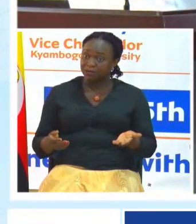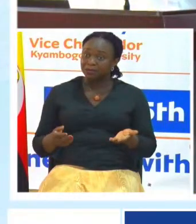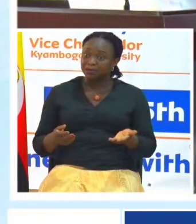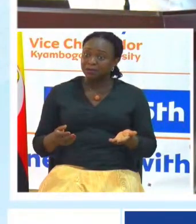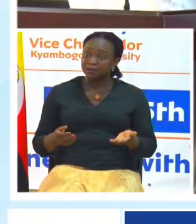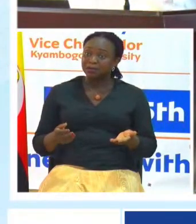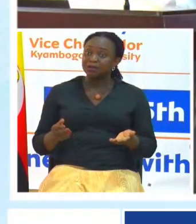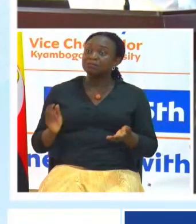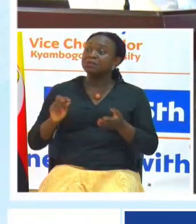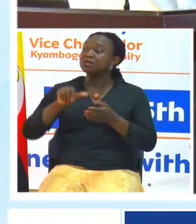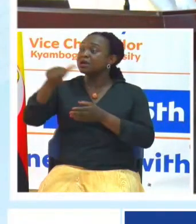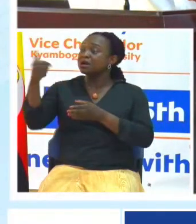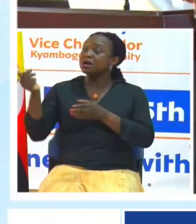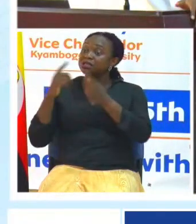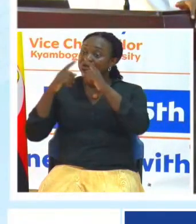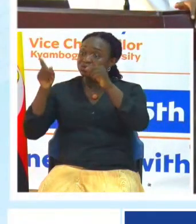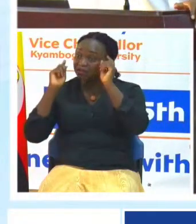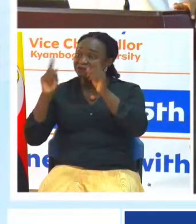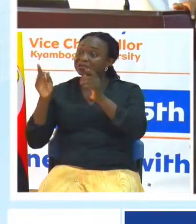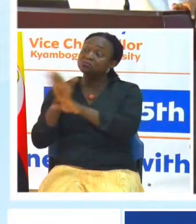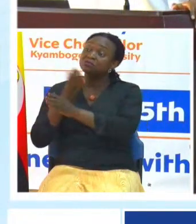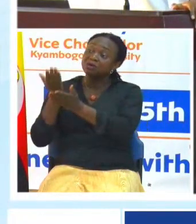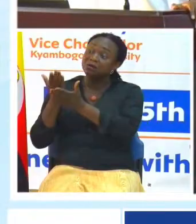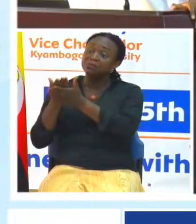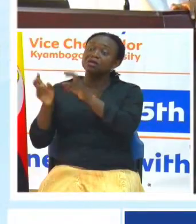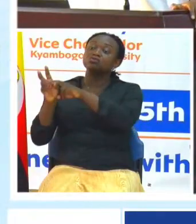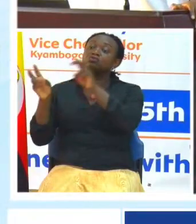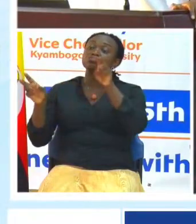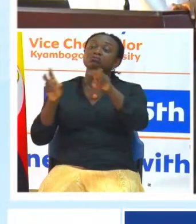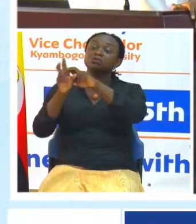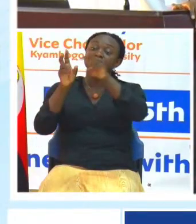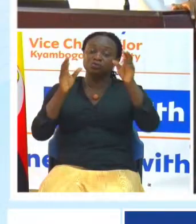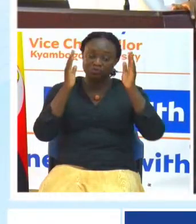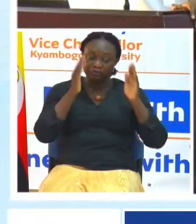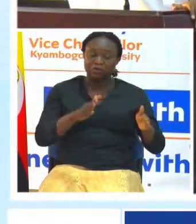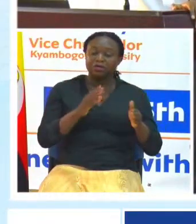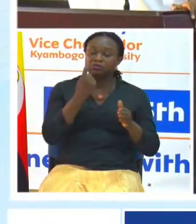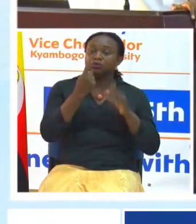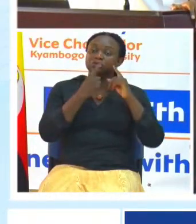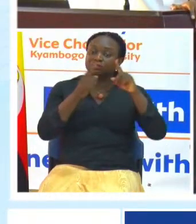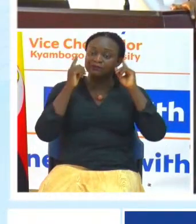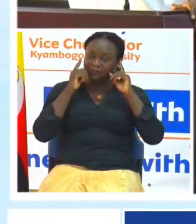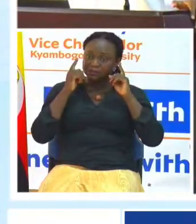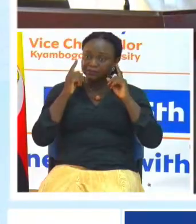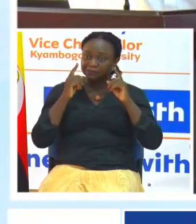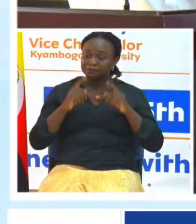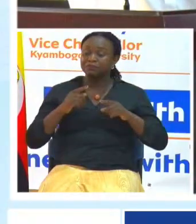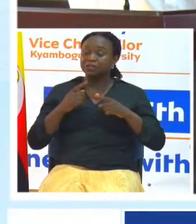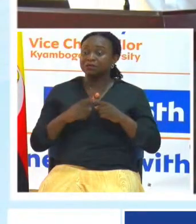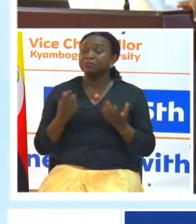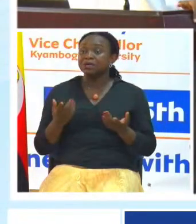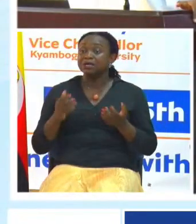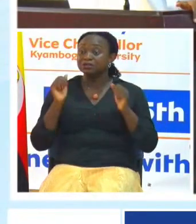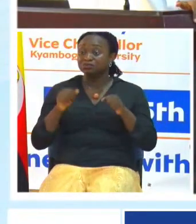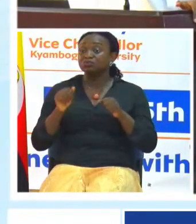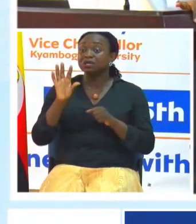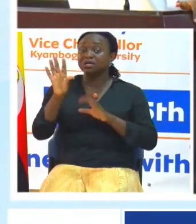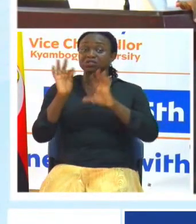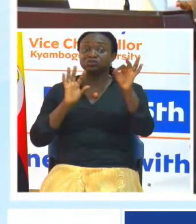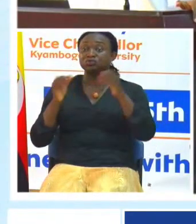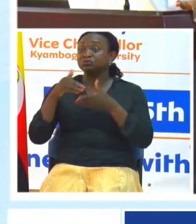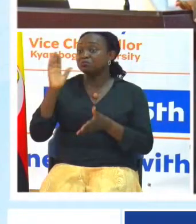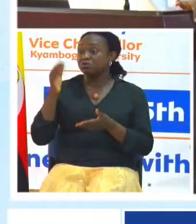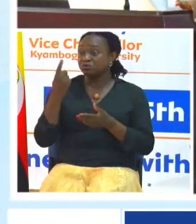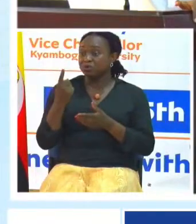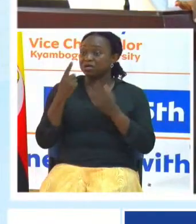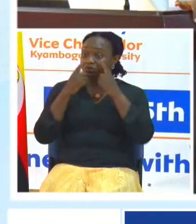withdraw from universities that you had actually applied to. But on the other hand, The early action, you can choose more than one university